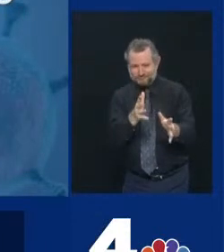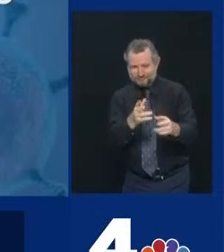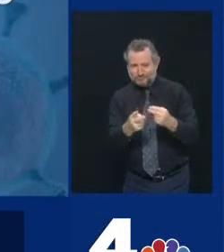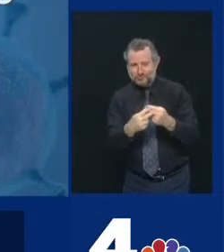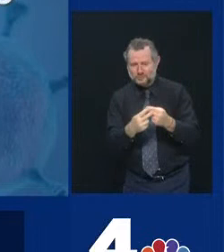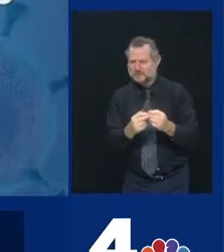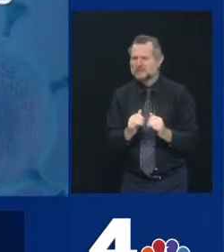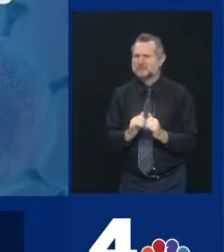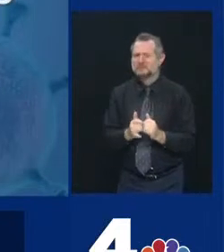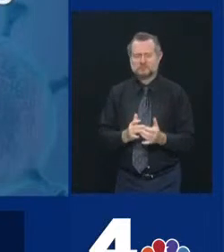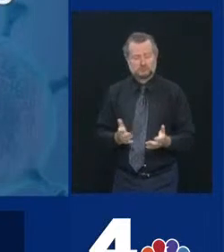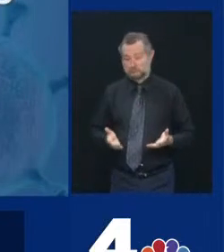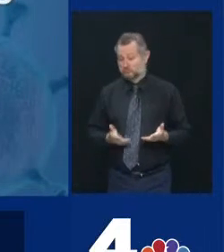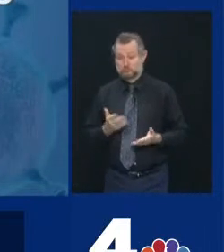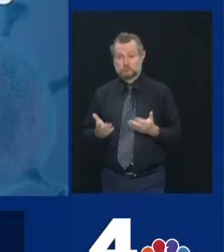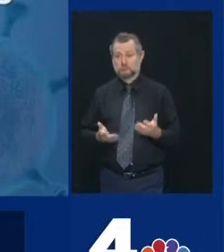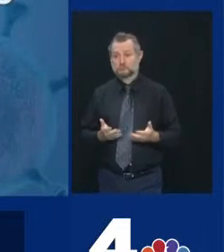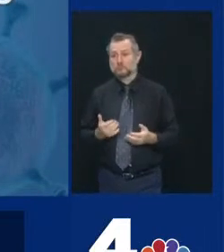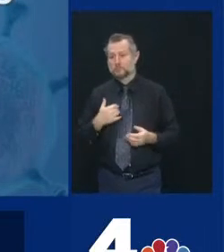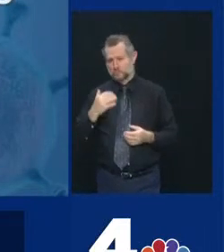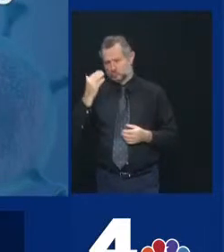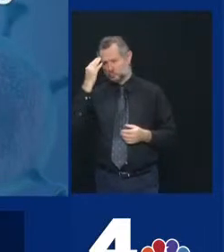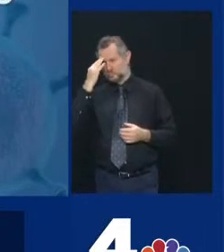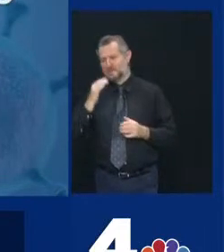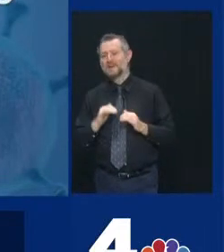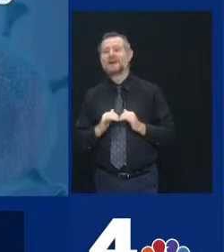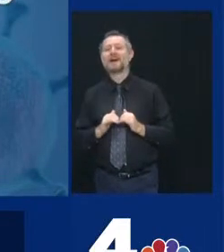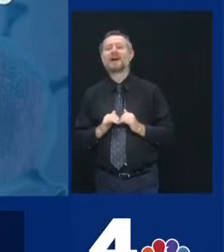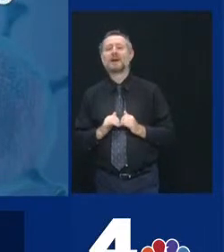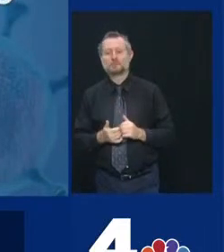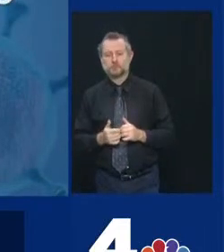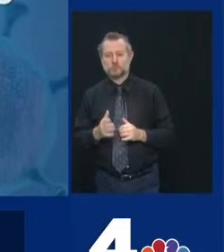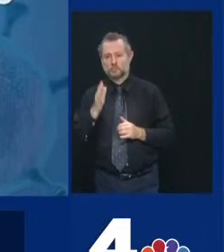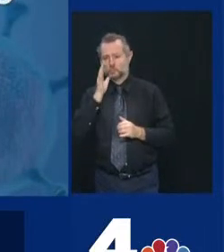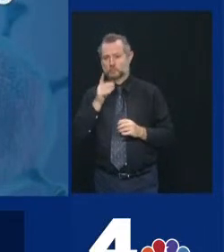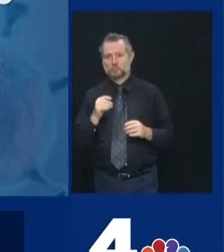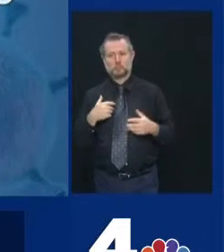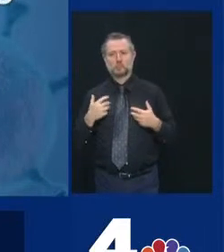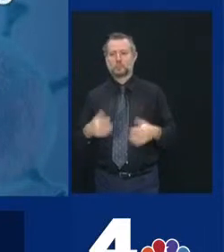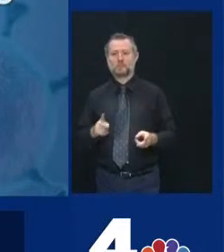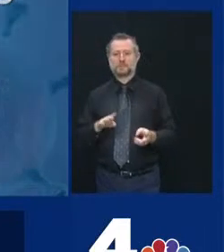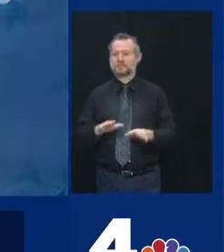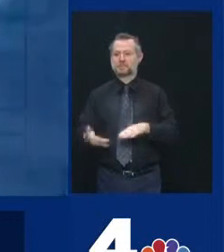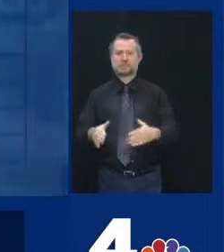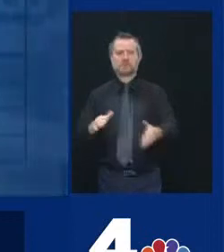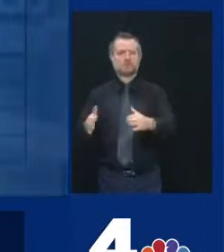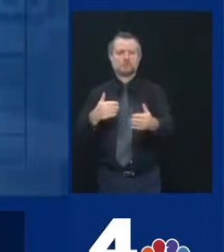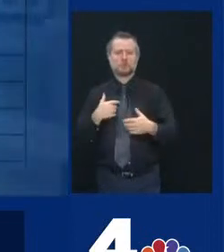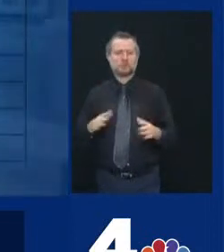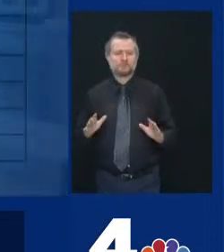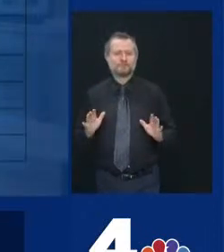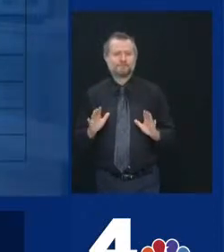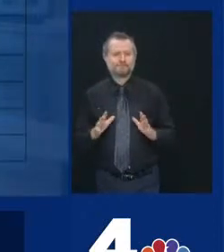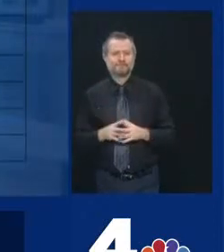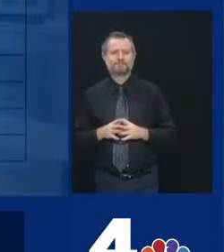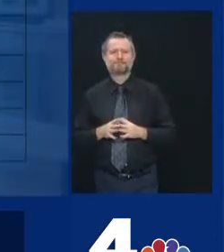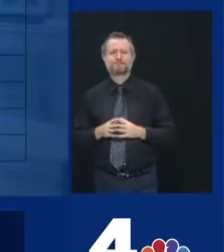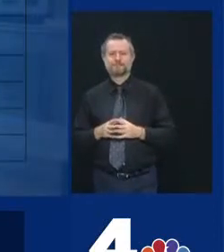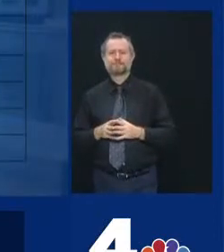No, that's the difference between life and death in a situation like this. And that's where we have to